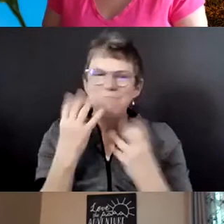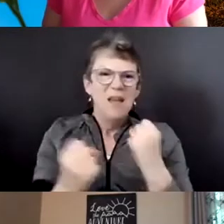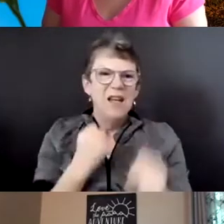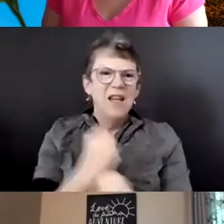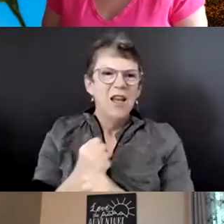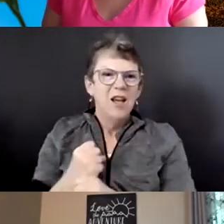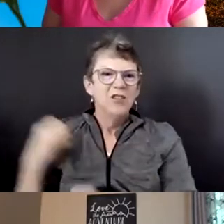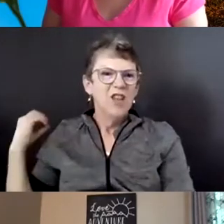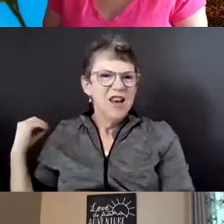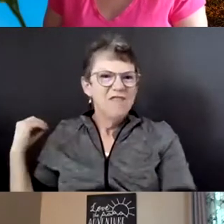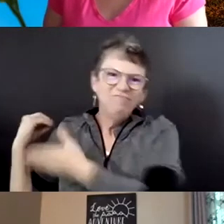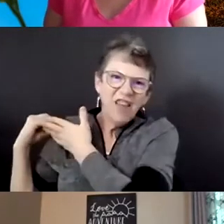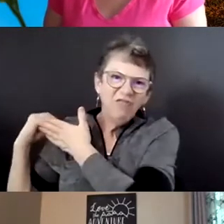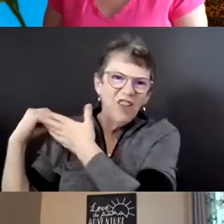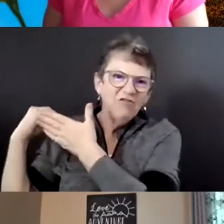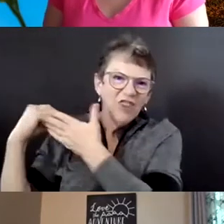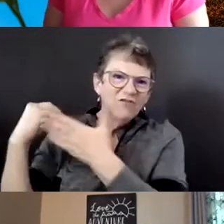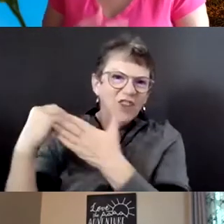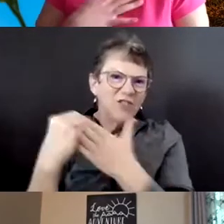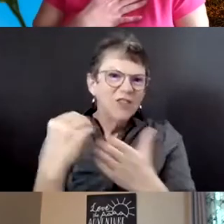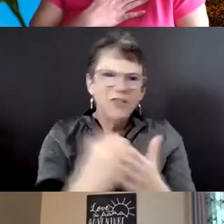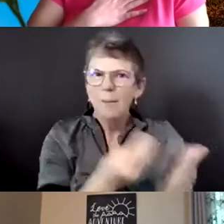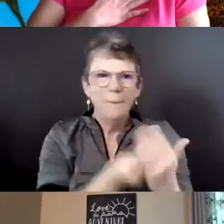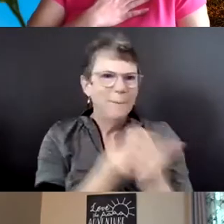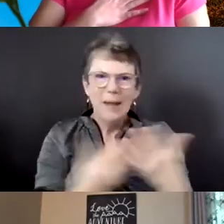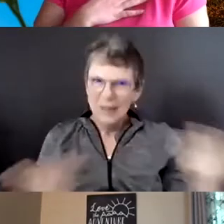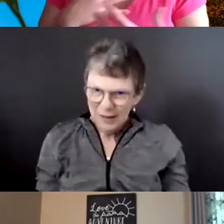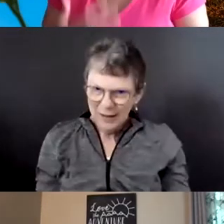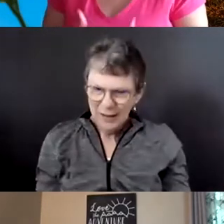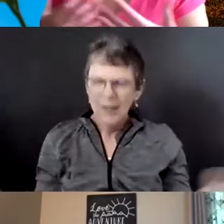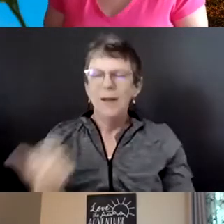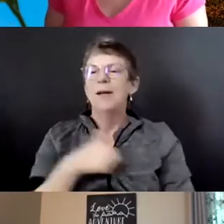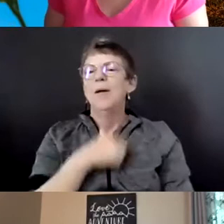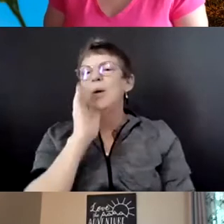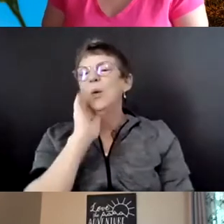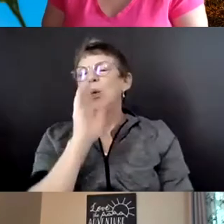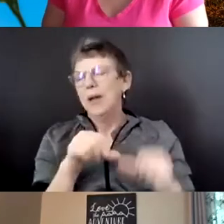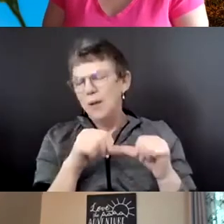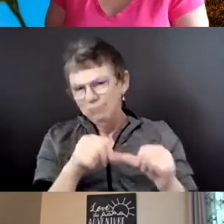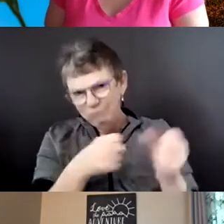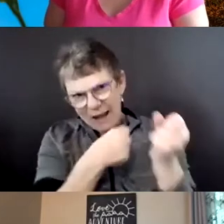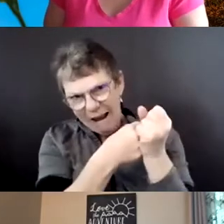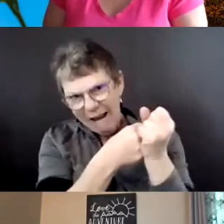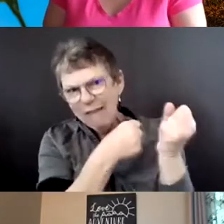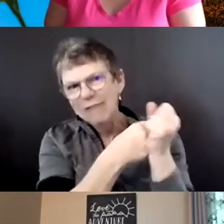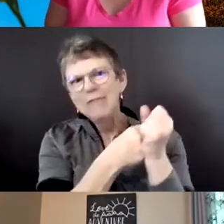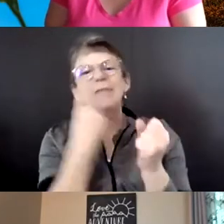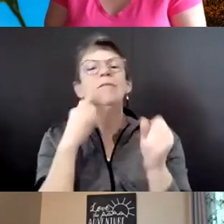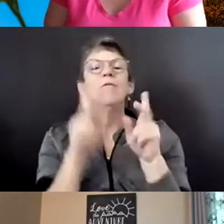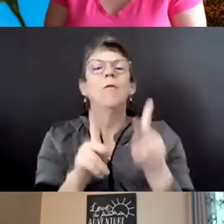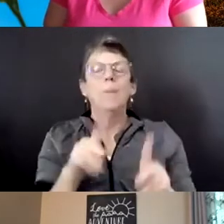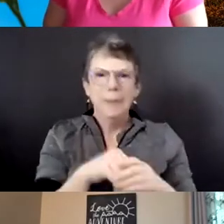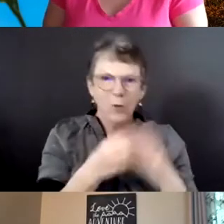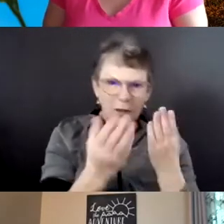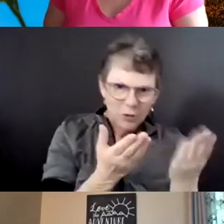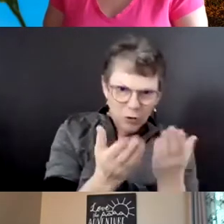increase. So we really appreciate your guys' support, and we'll continue to advocate. People in service and other providers will continue to advocate, but your